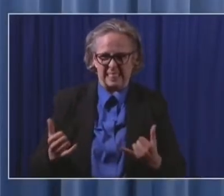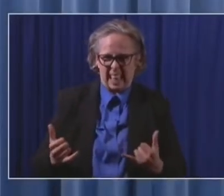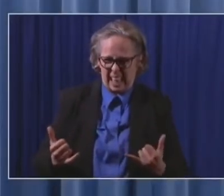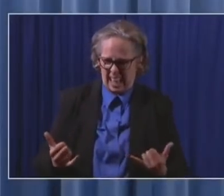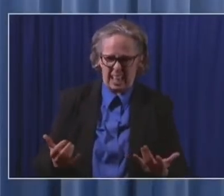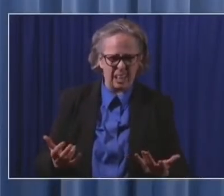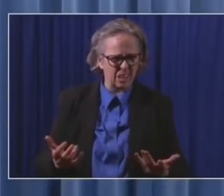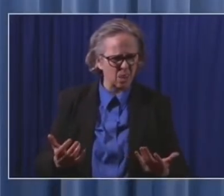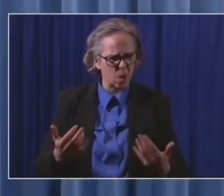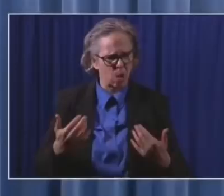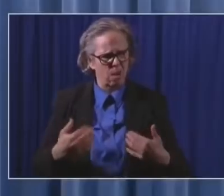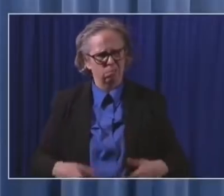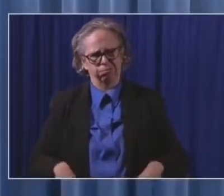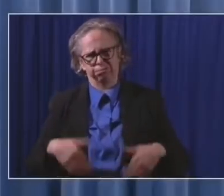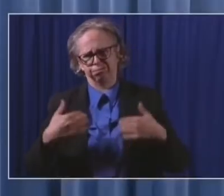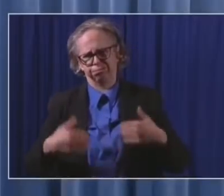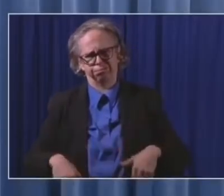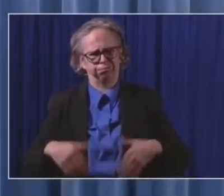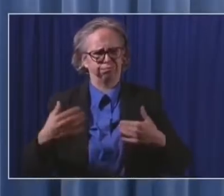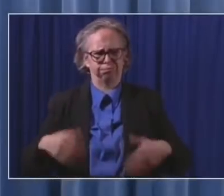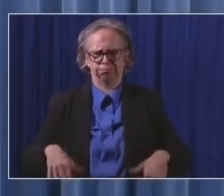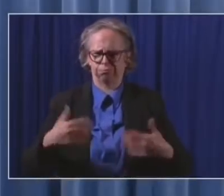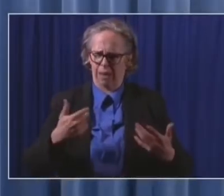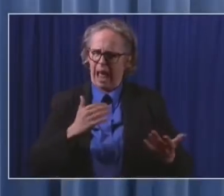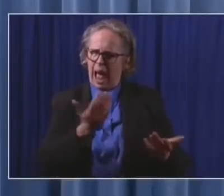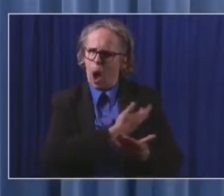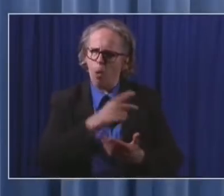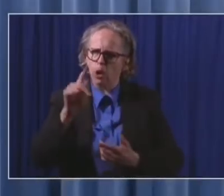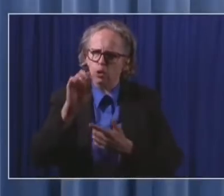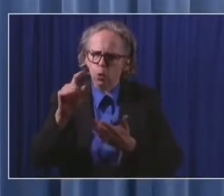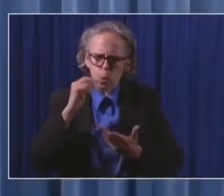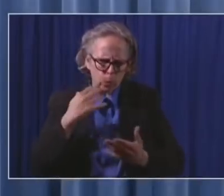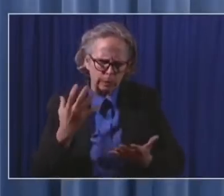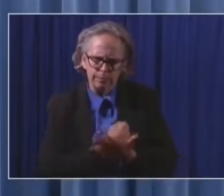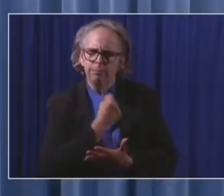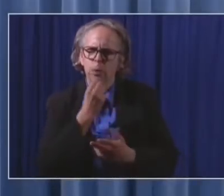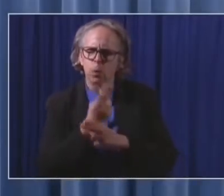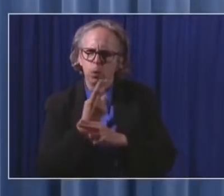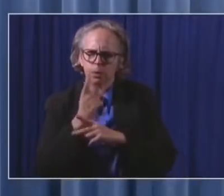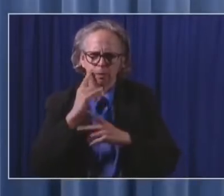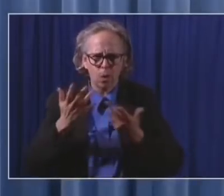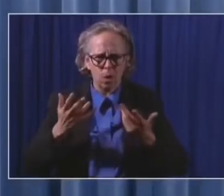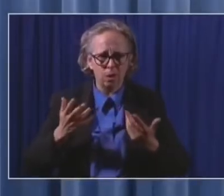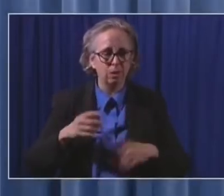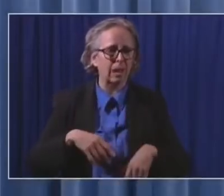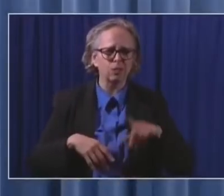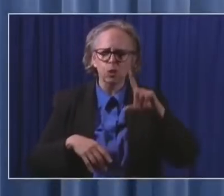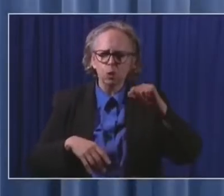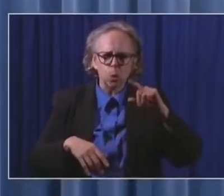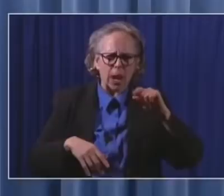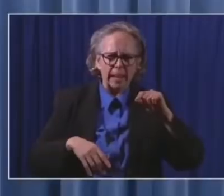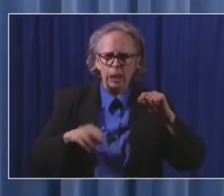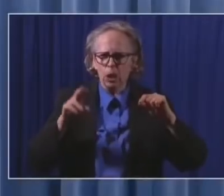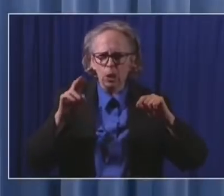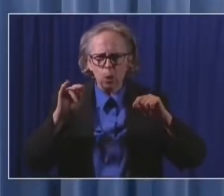how many staff in nursing homes they've tested. But it's a phenomenal number. They're out testing today. So this is a tool that we really need. We